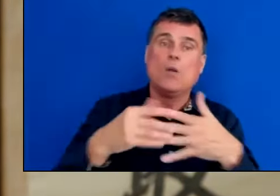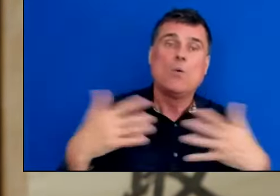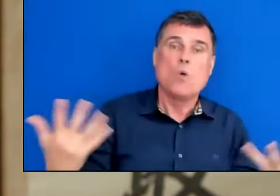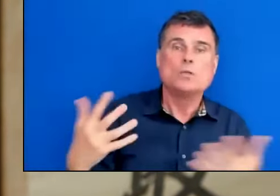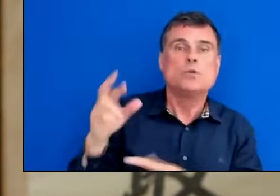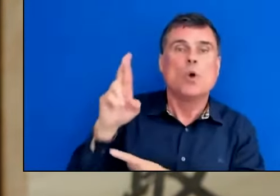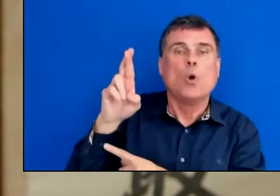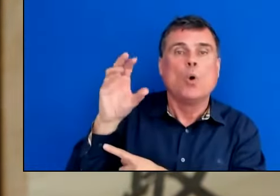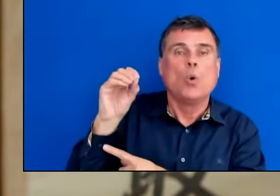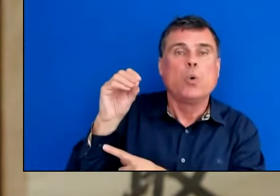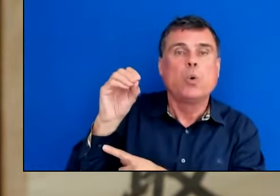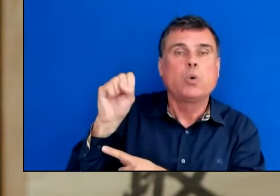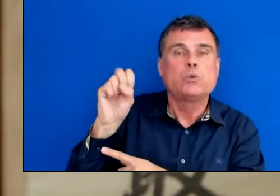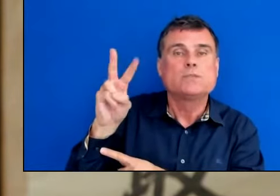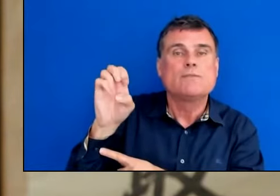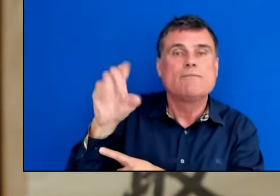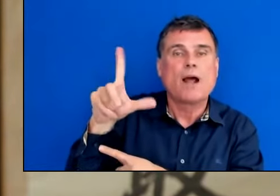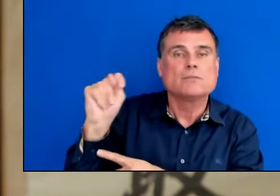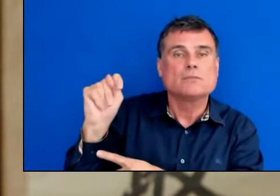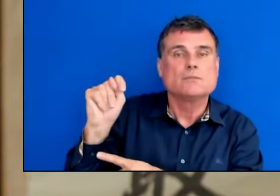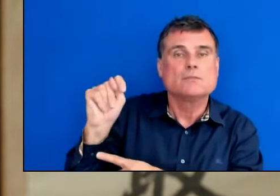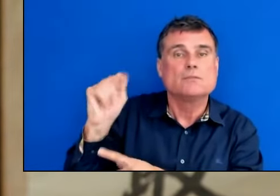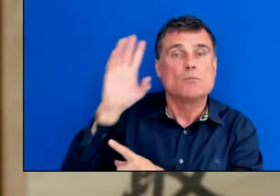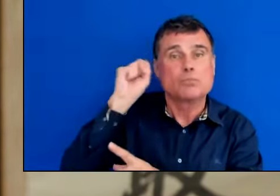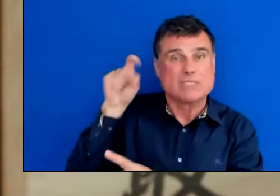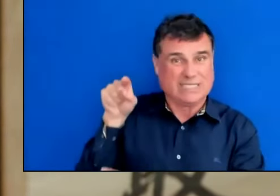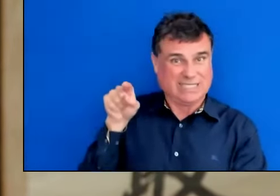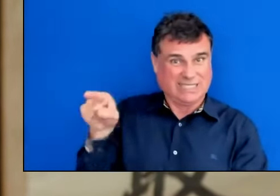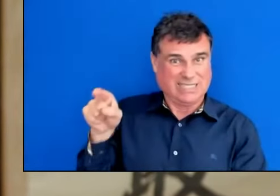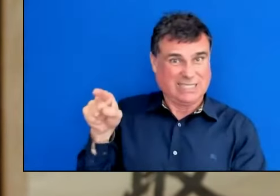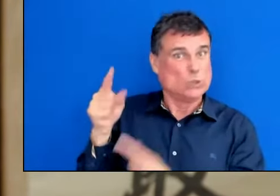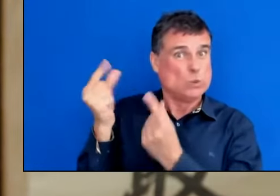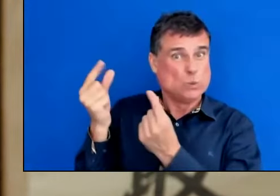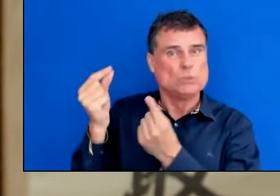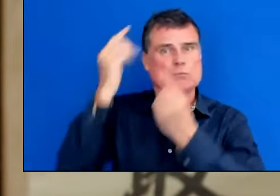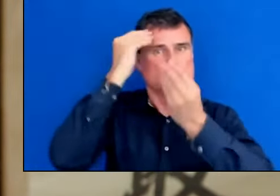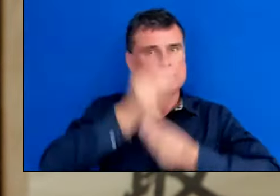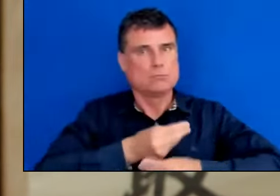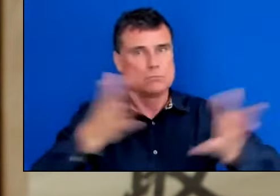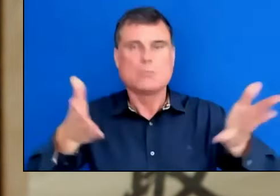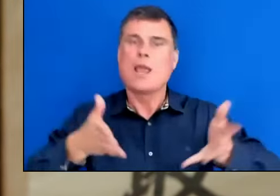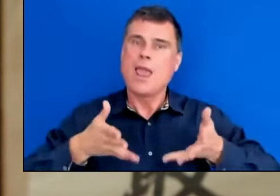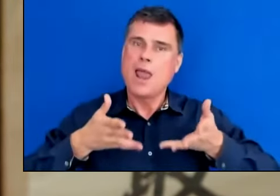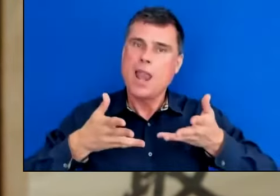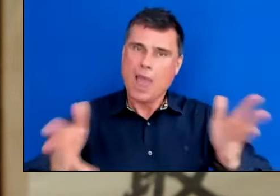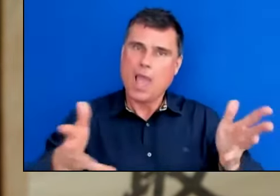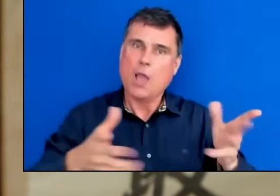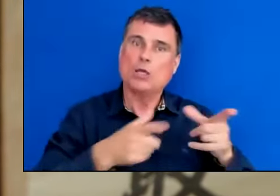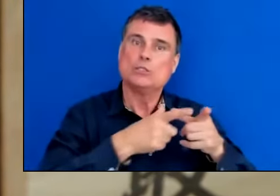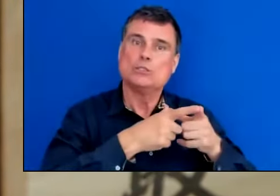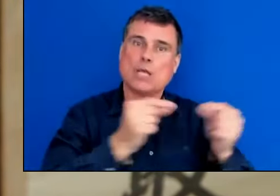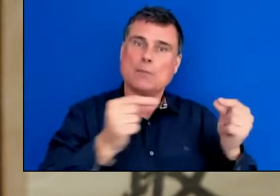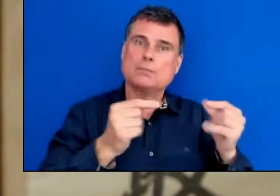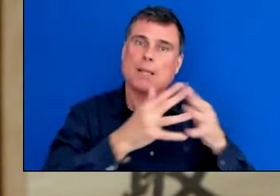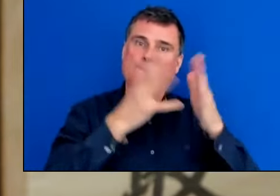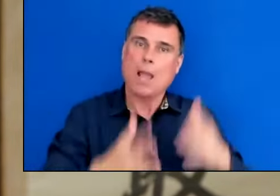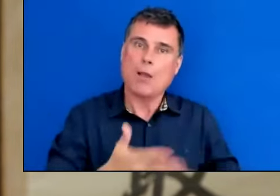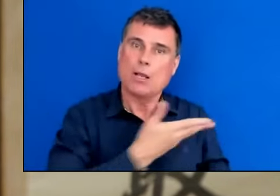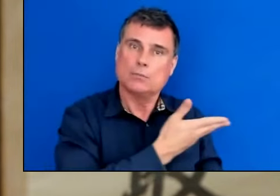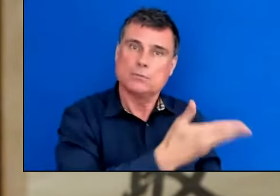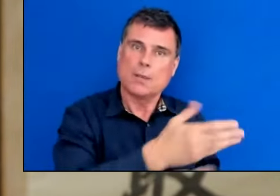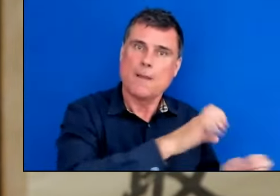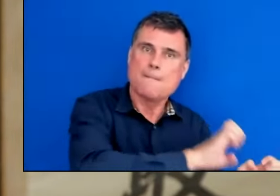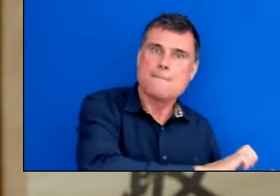Roosevelt administration to say that we'll allow the Japanese Americans